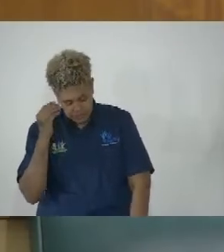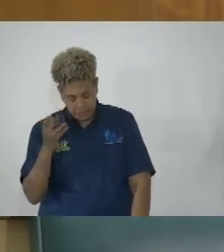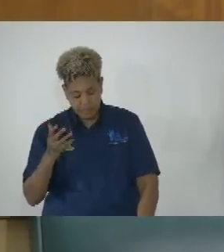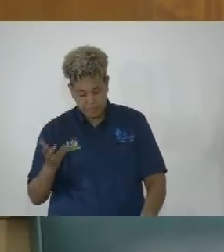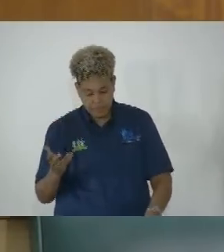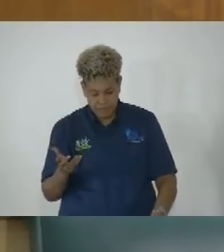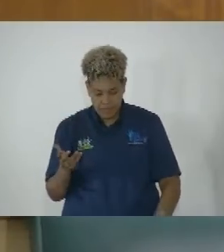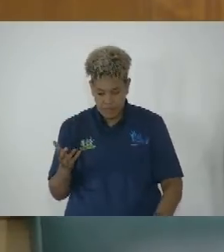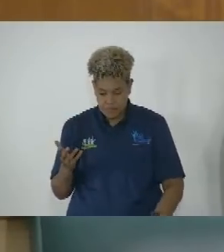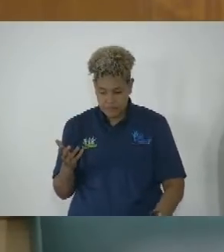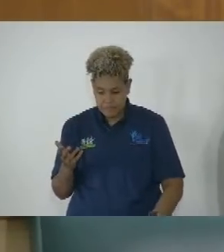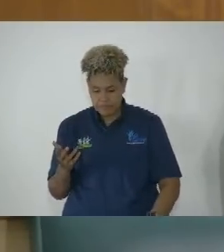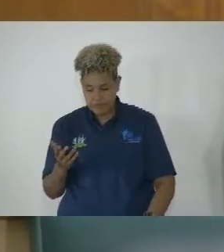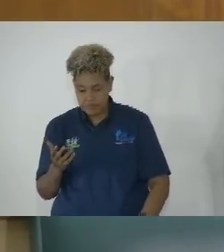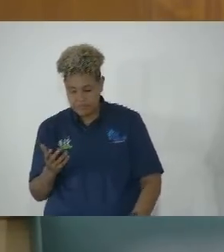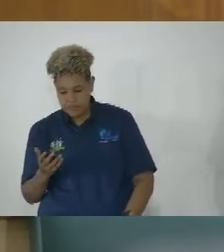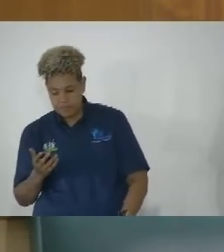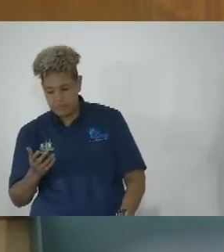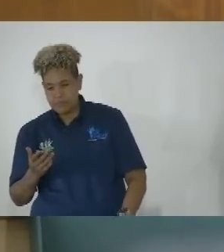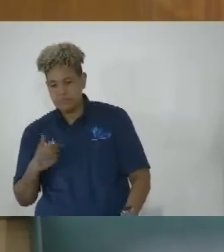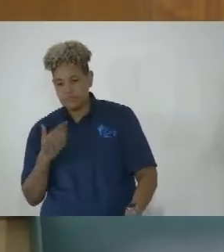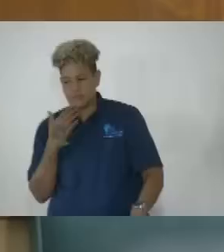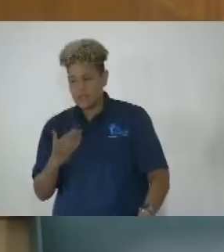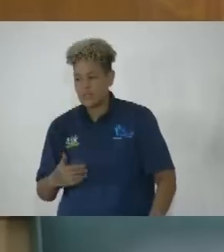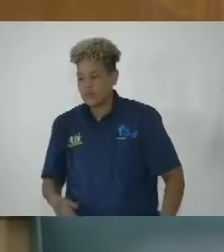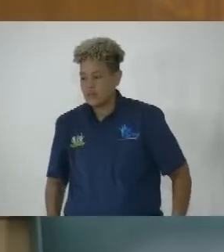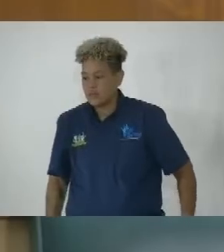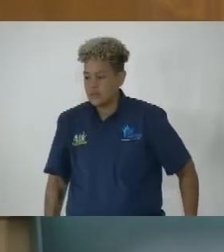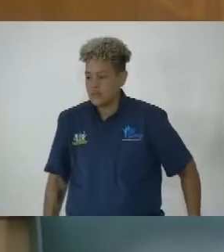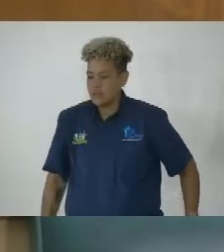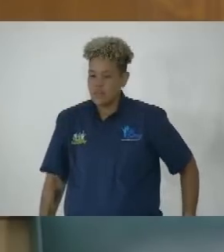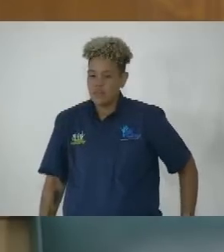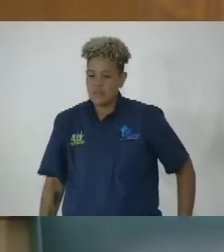said, Mr. President, I thank you.